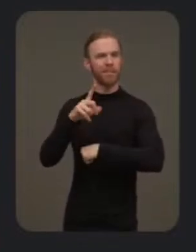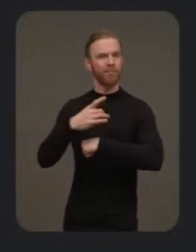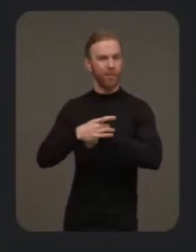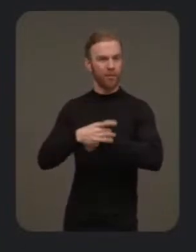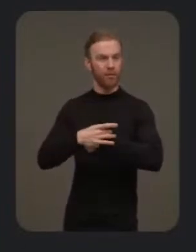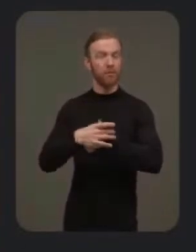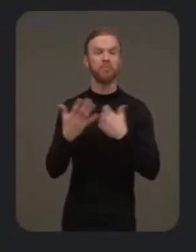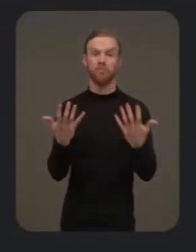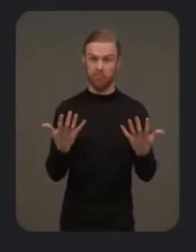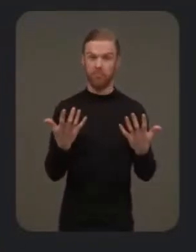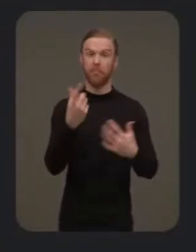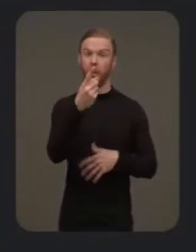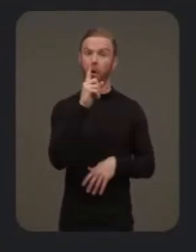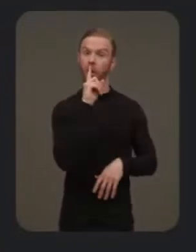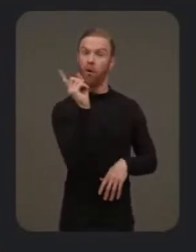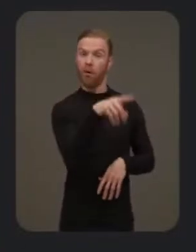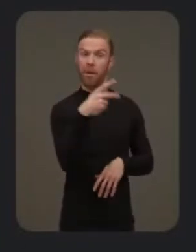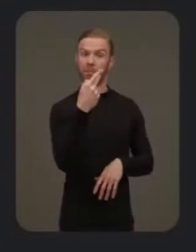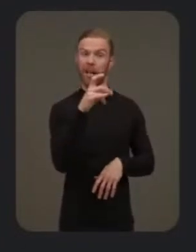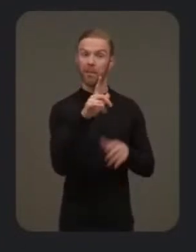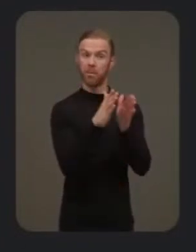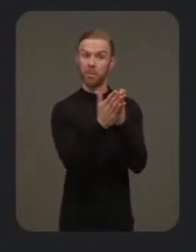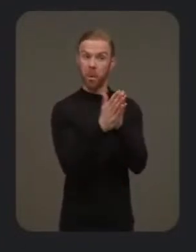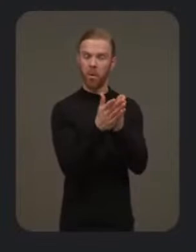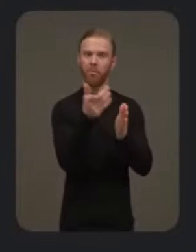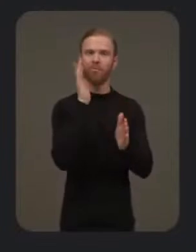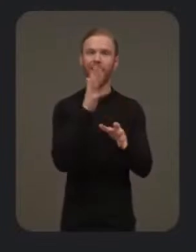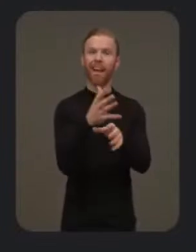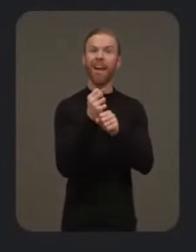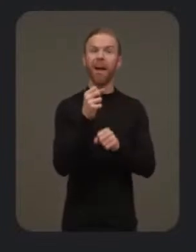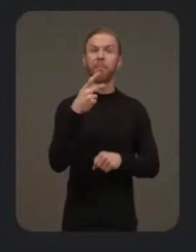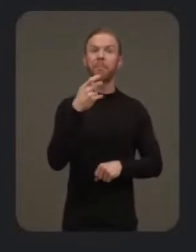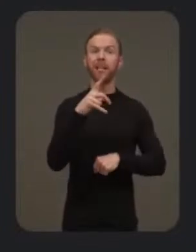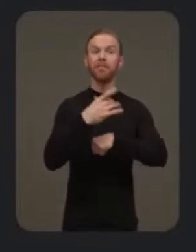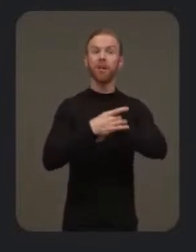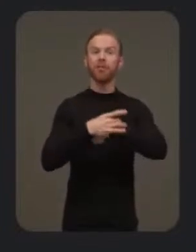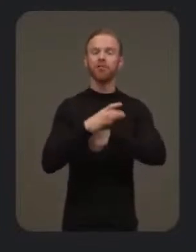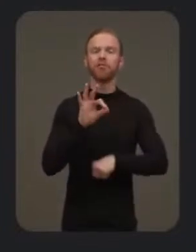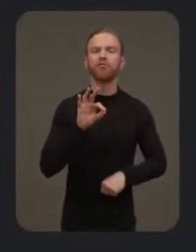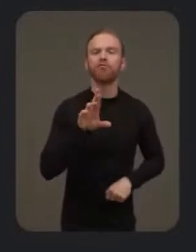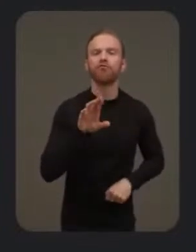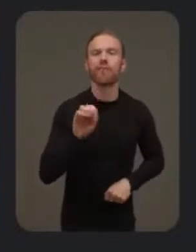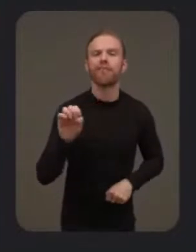when you pre-order Pixel Fold, you'll also get a Pixel Watch on us.